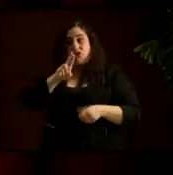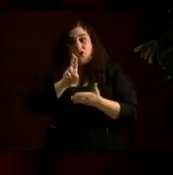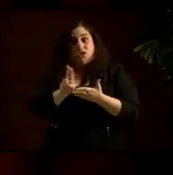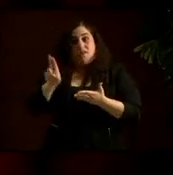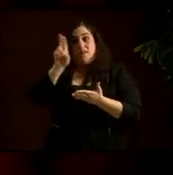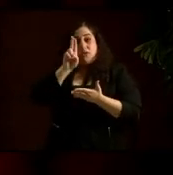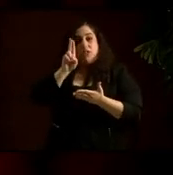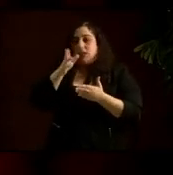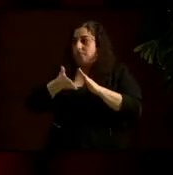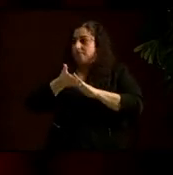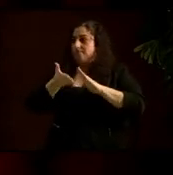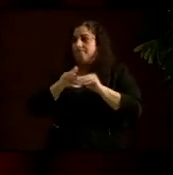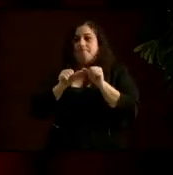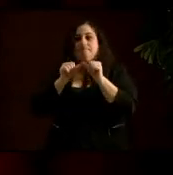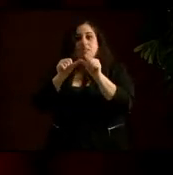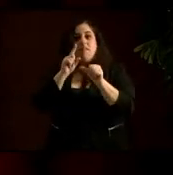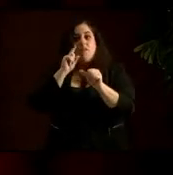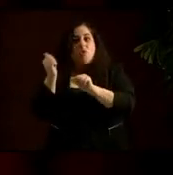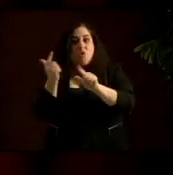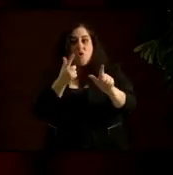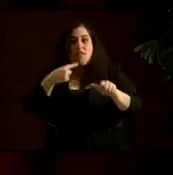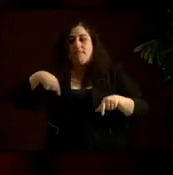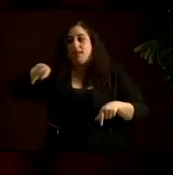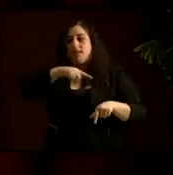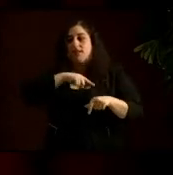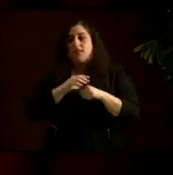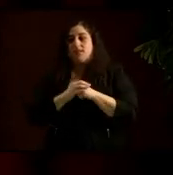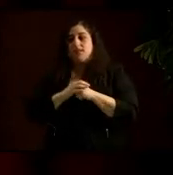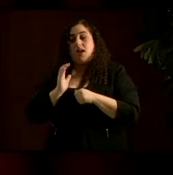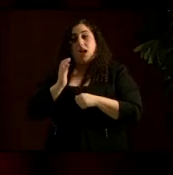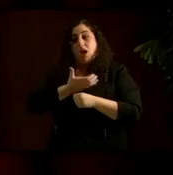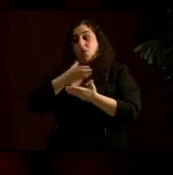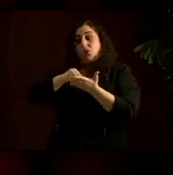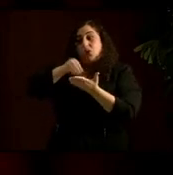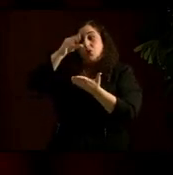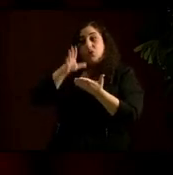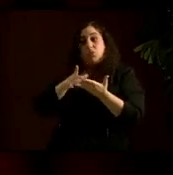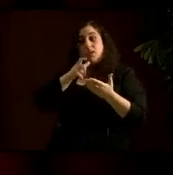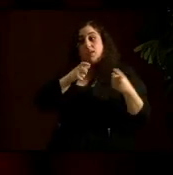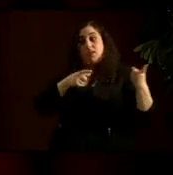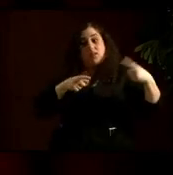students who join our faculty and staff in this work will go on to help shape our future.